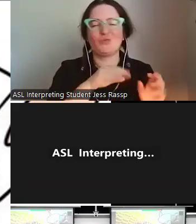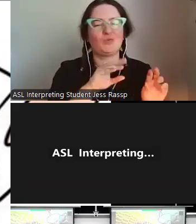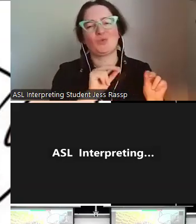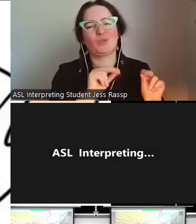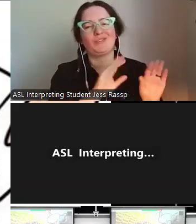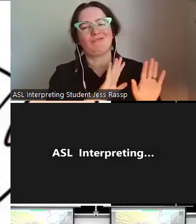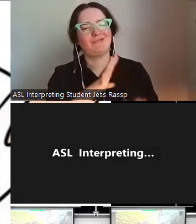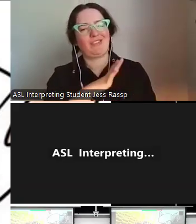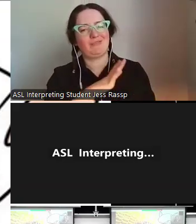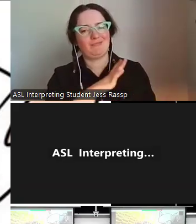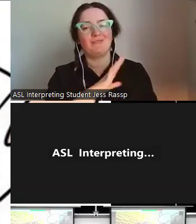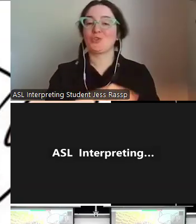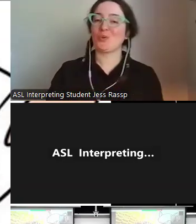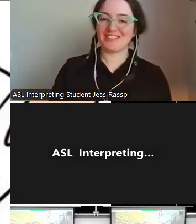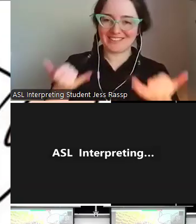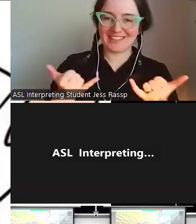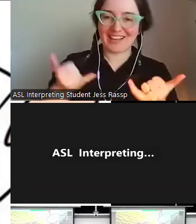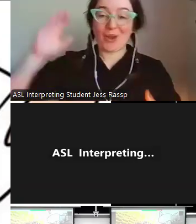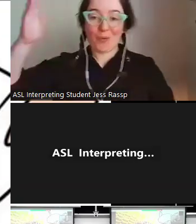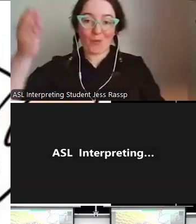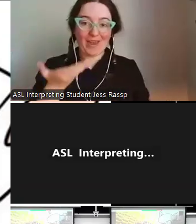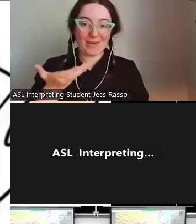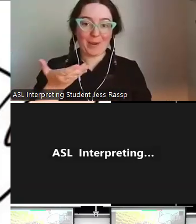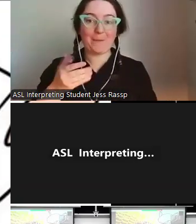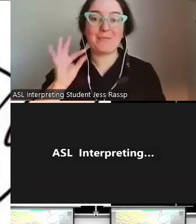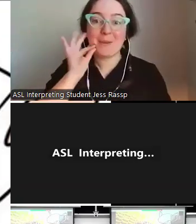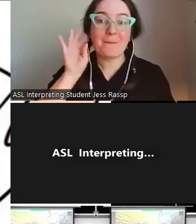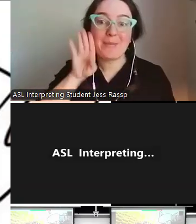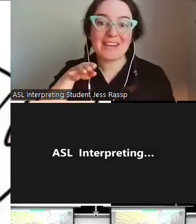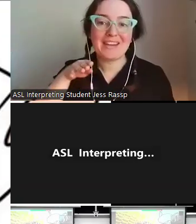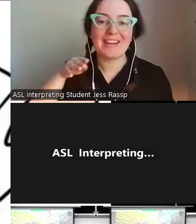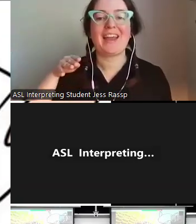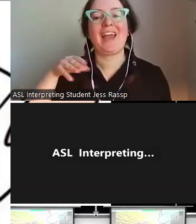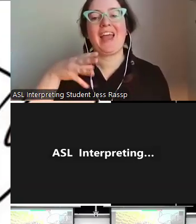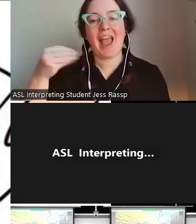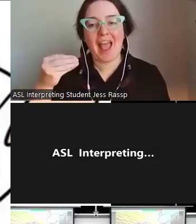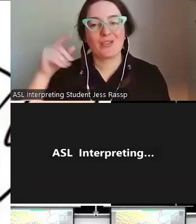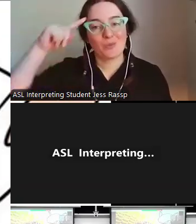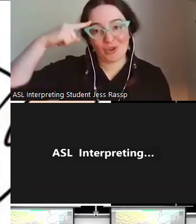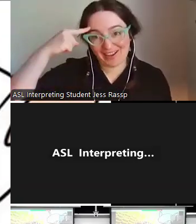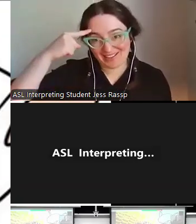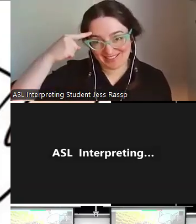brain. All right. And this is not working.